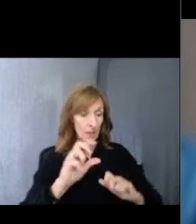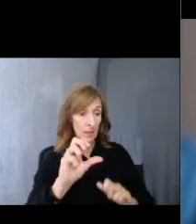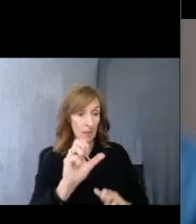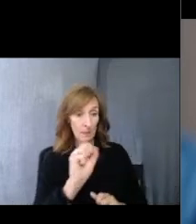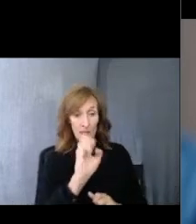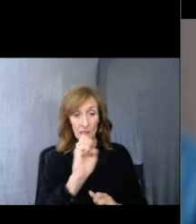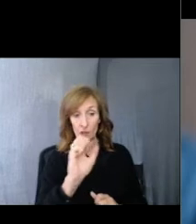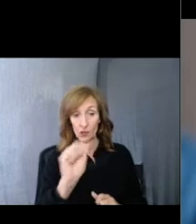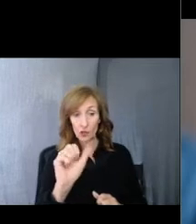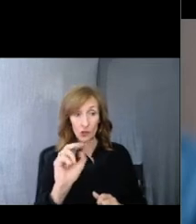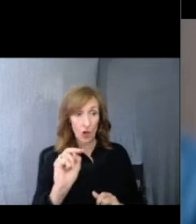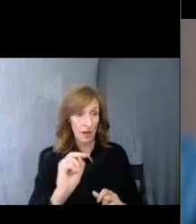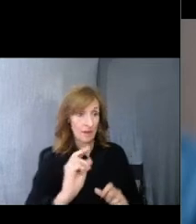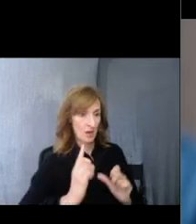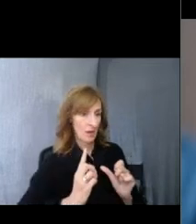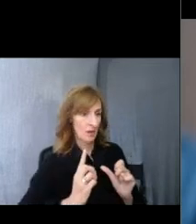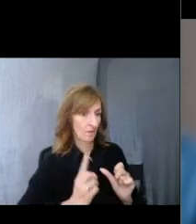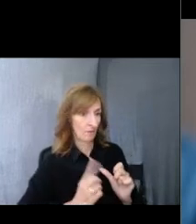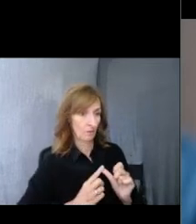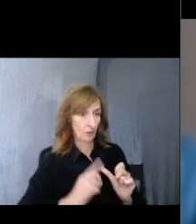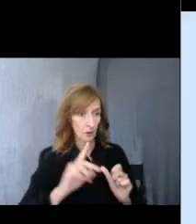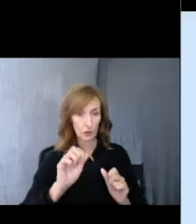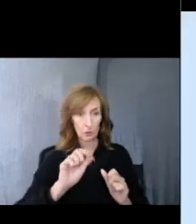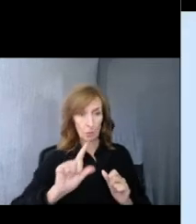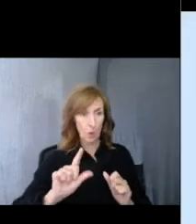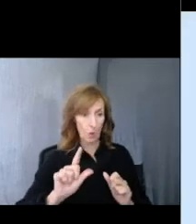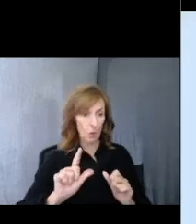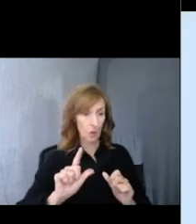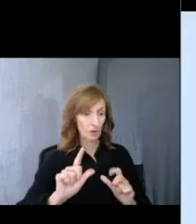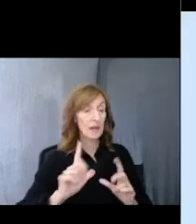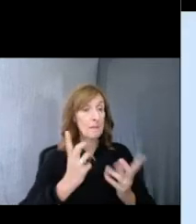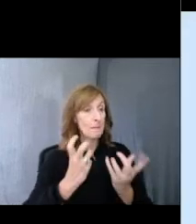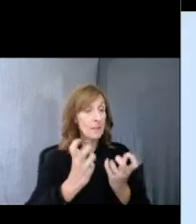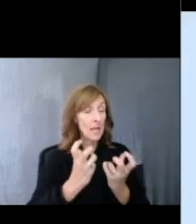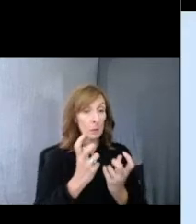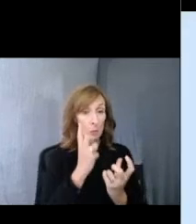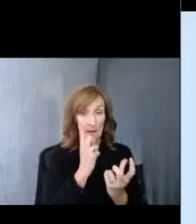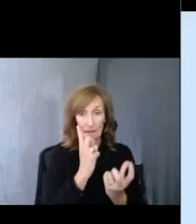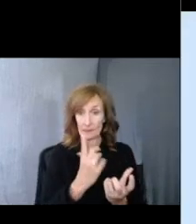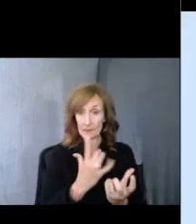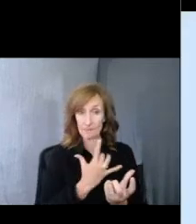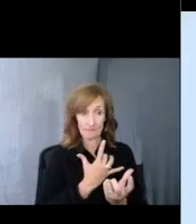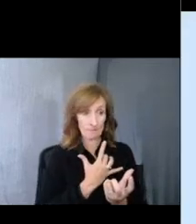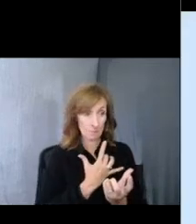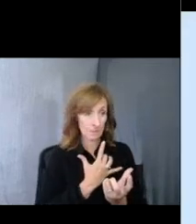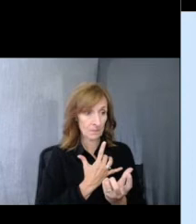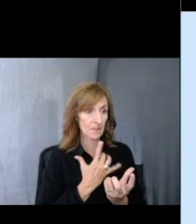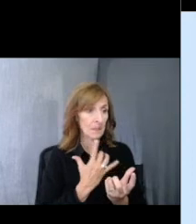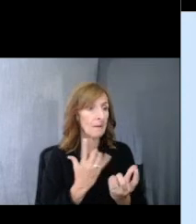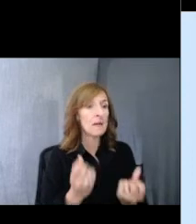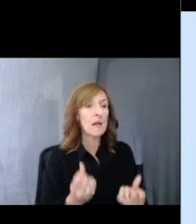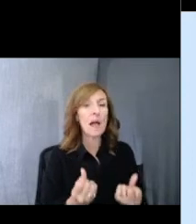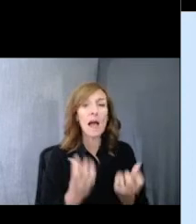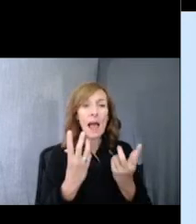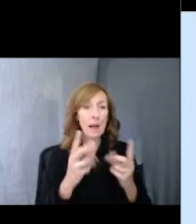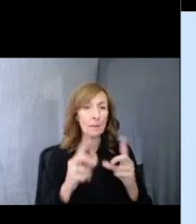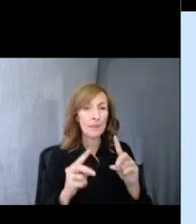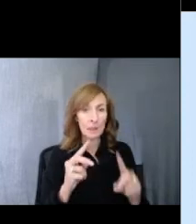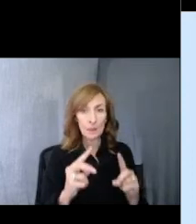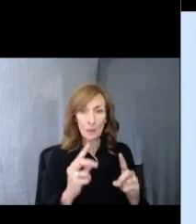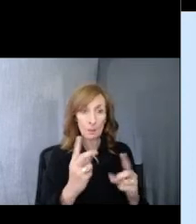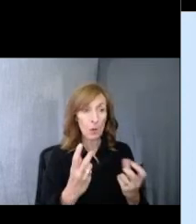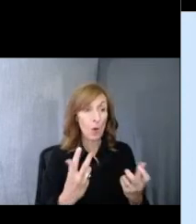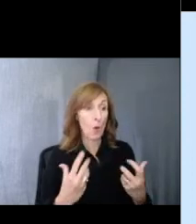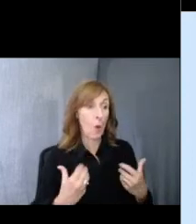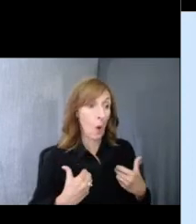poll, I want to get a sense from all of you a little bit about how many of you own cats and have owned